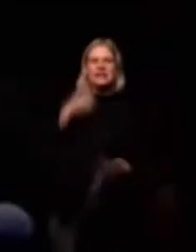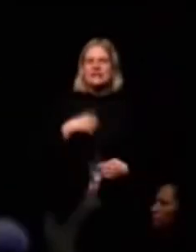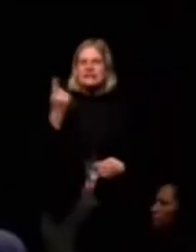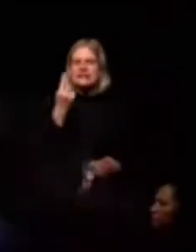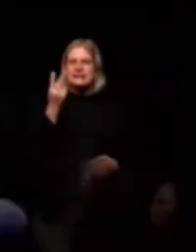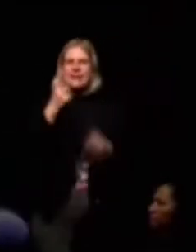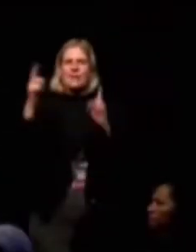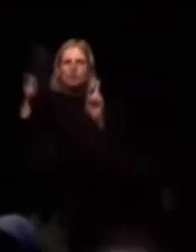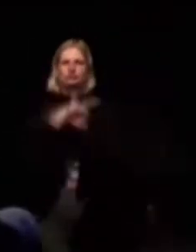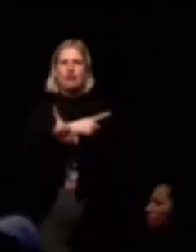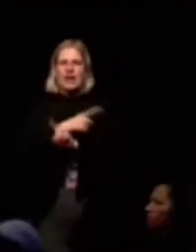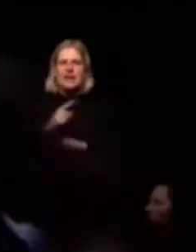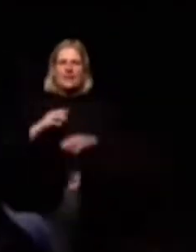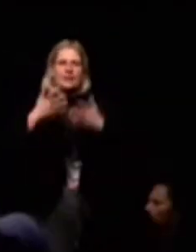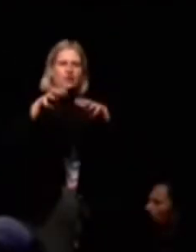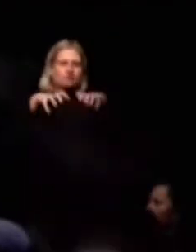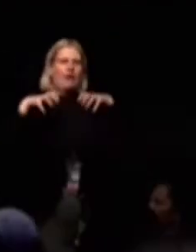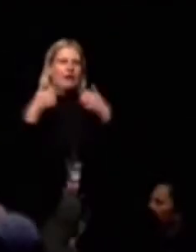Thank you.